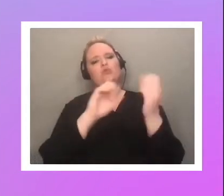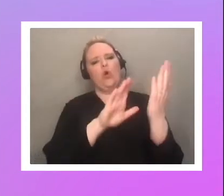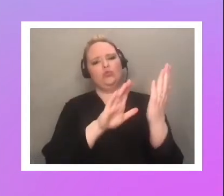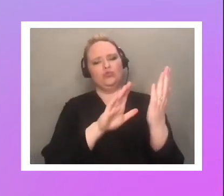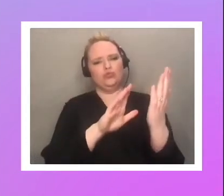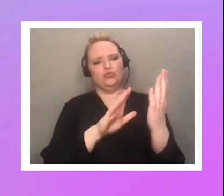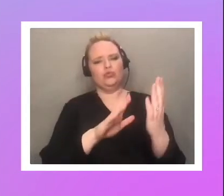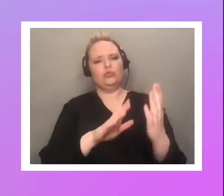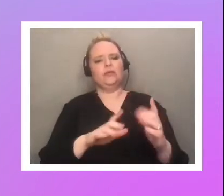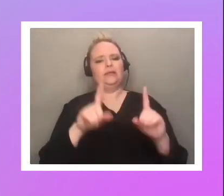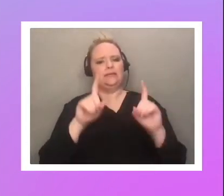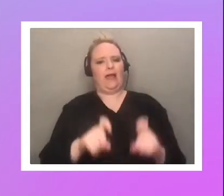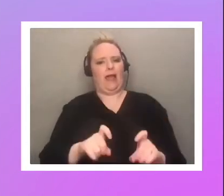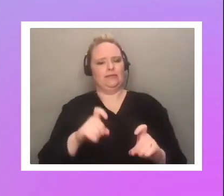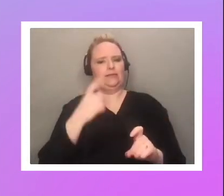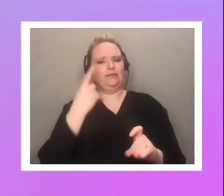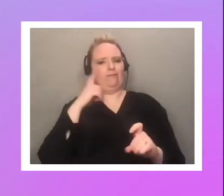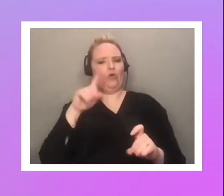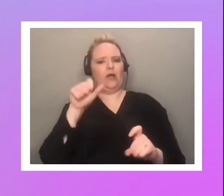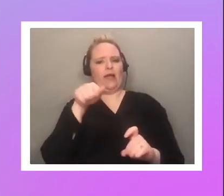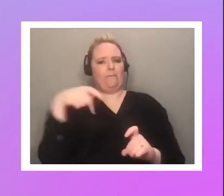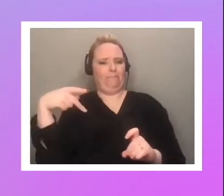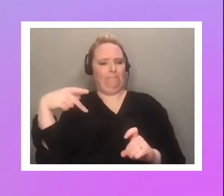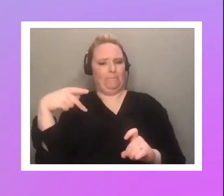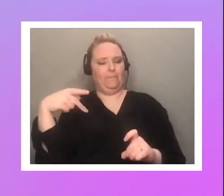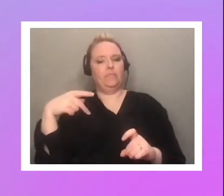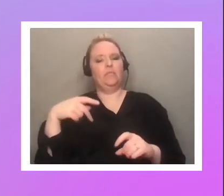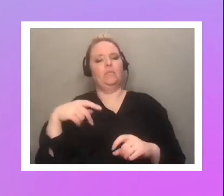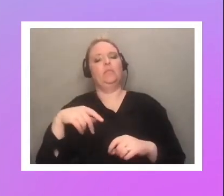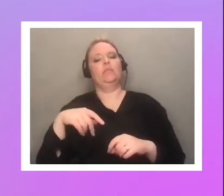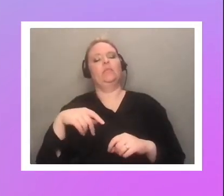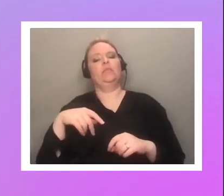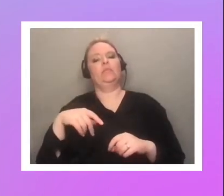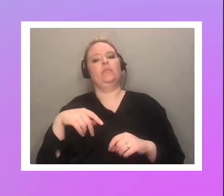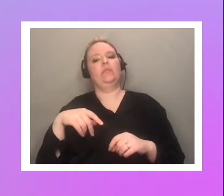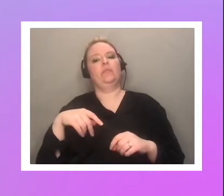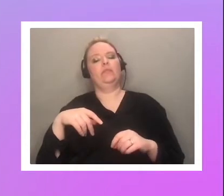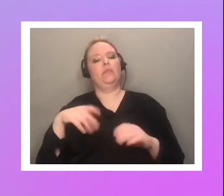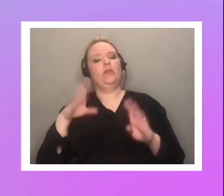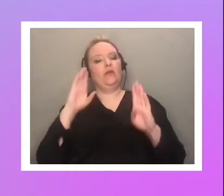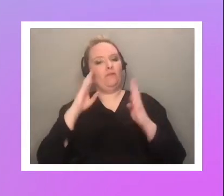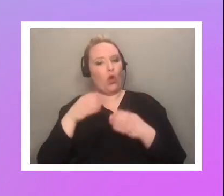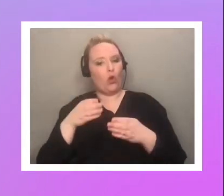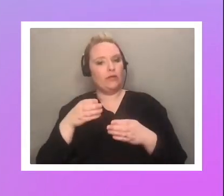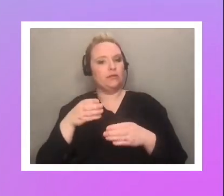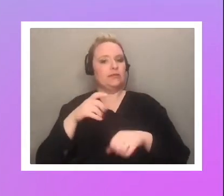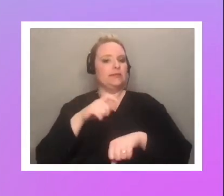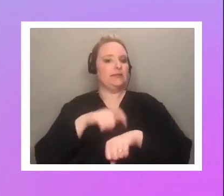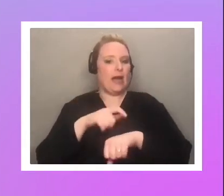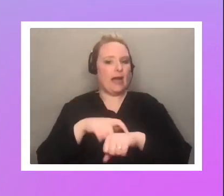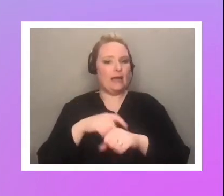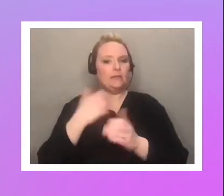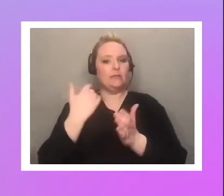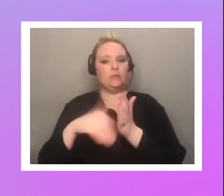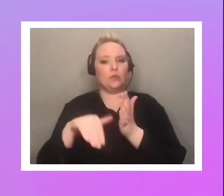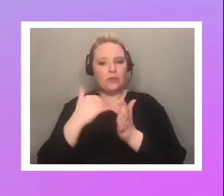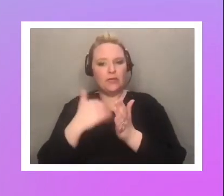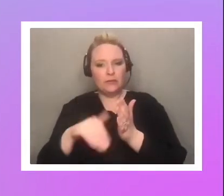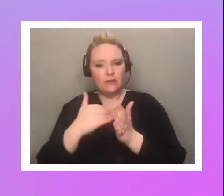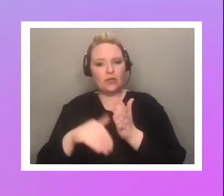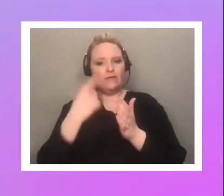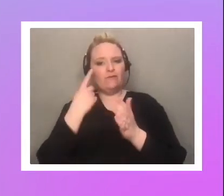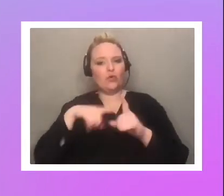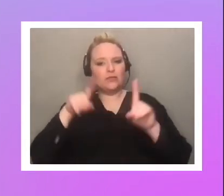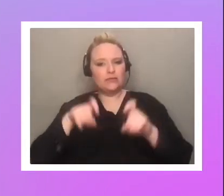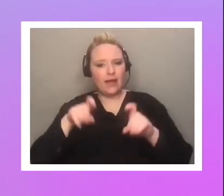for your application. It's focused around the time and repeatability of test and what